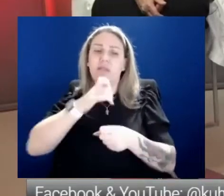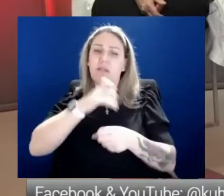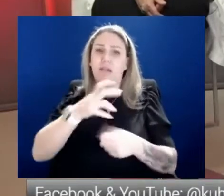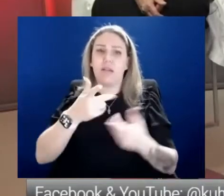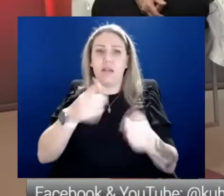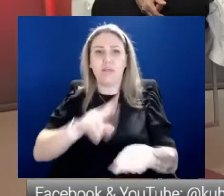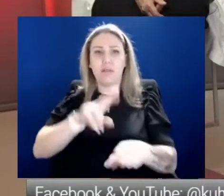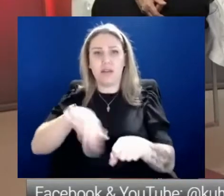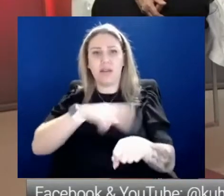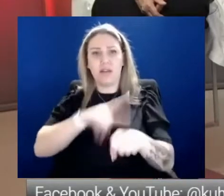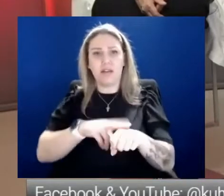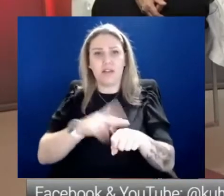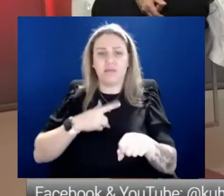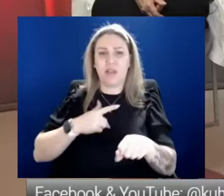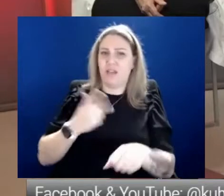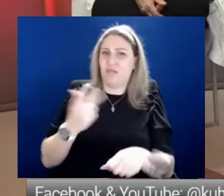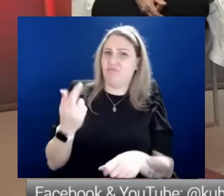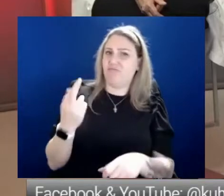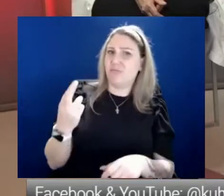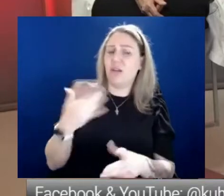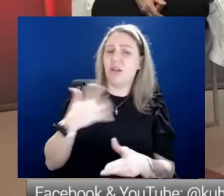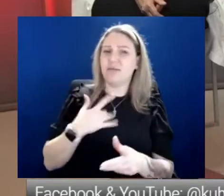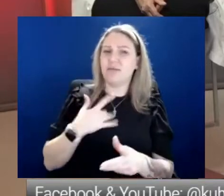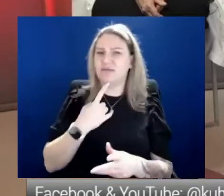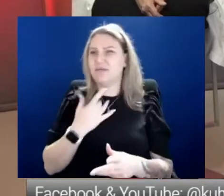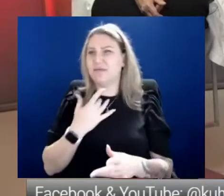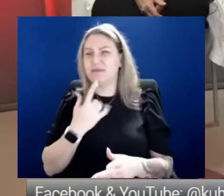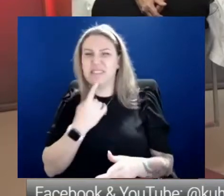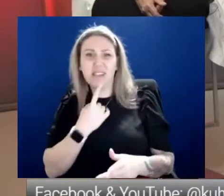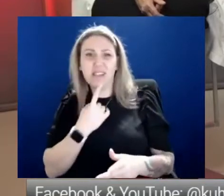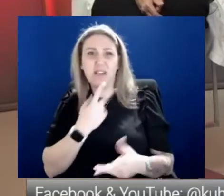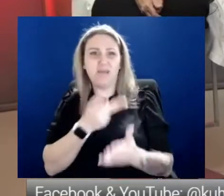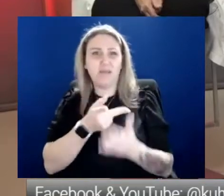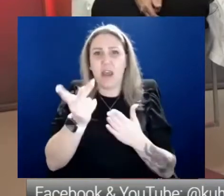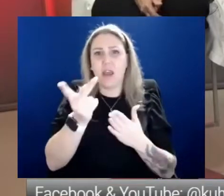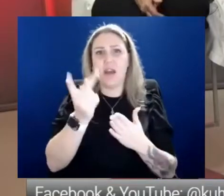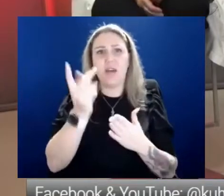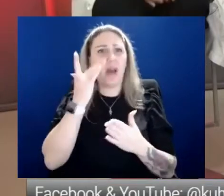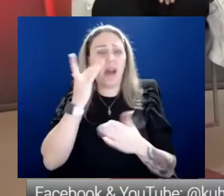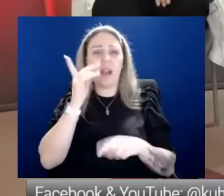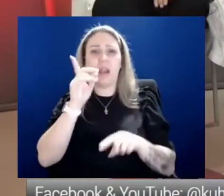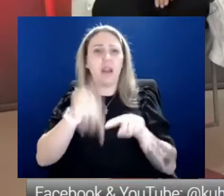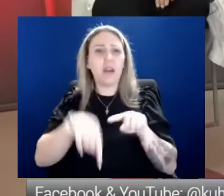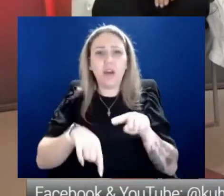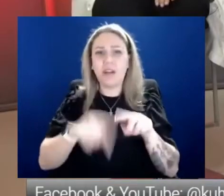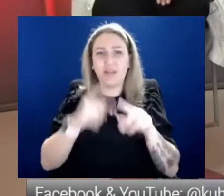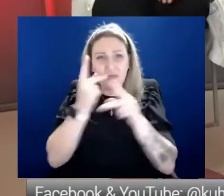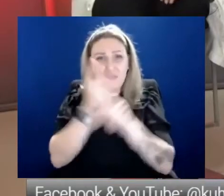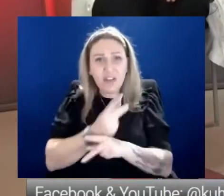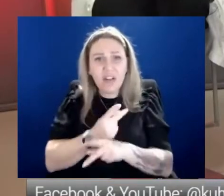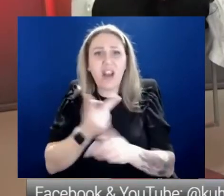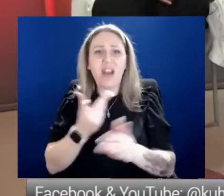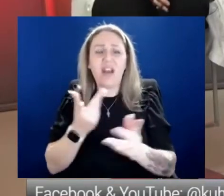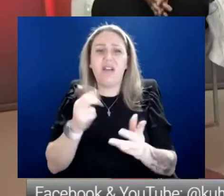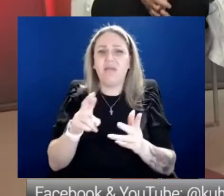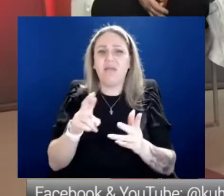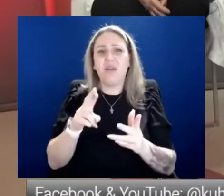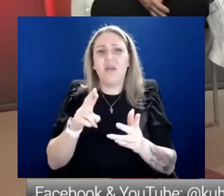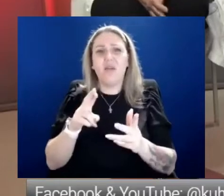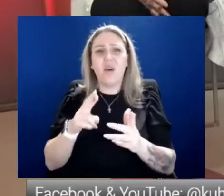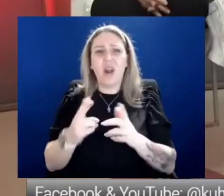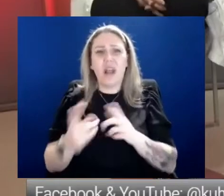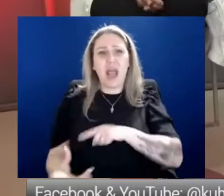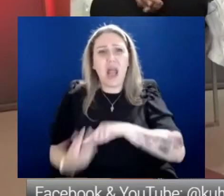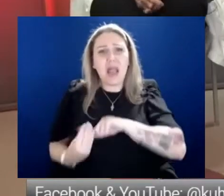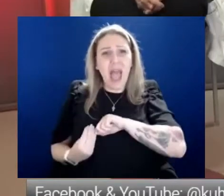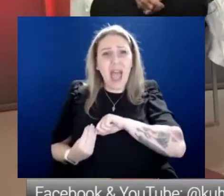friend who felt like she'd somehow failed because she couldn't figure out or couldn't get the latching, or I don't really know the right